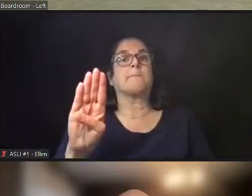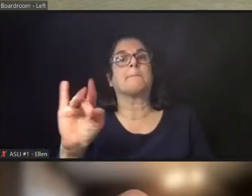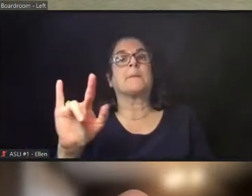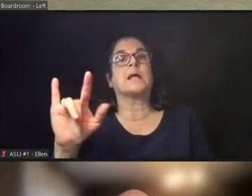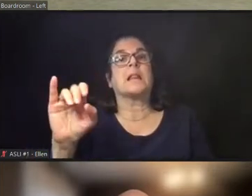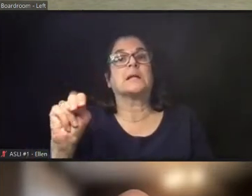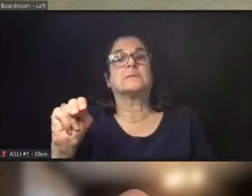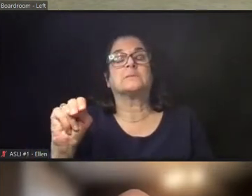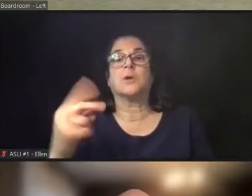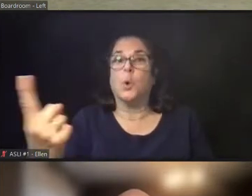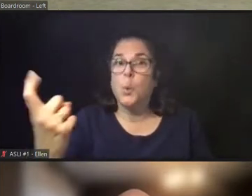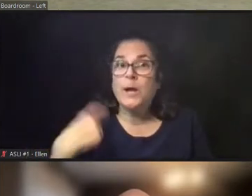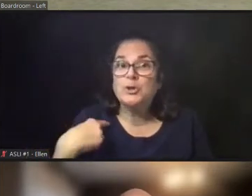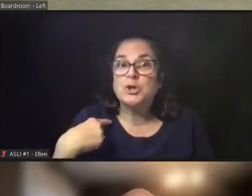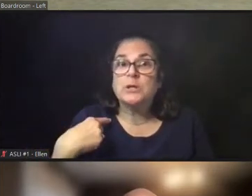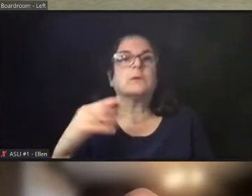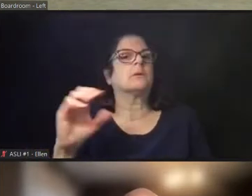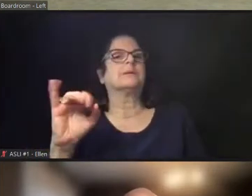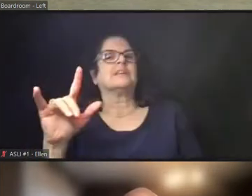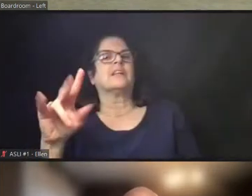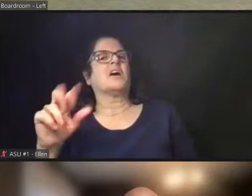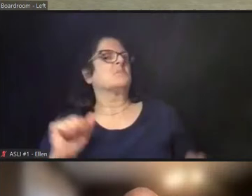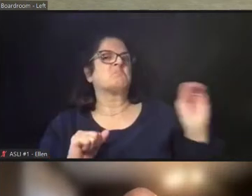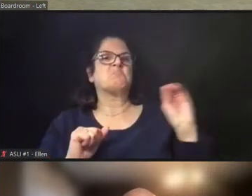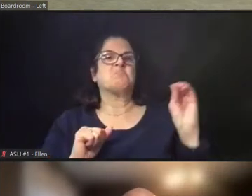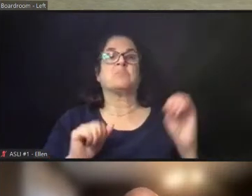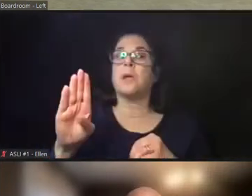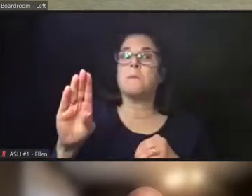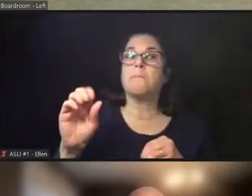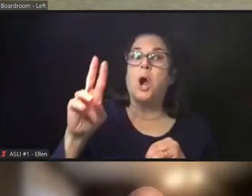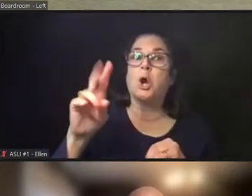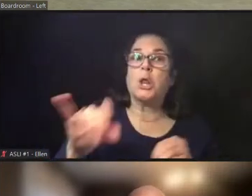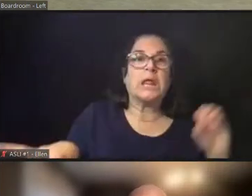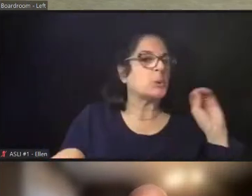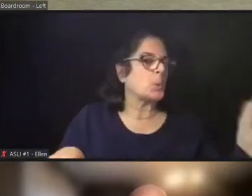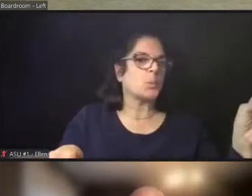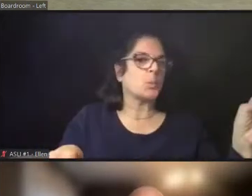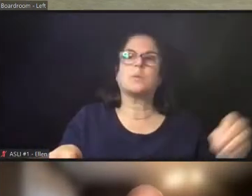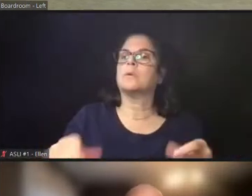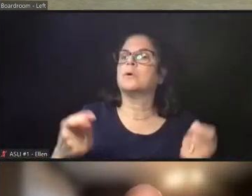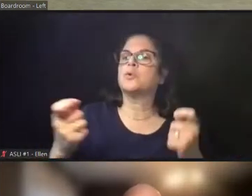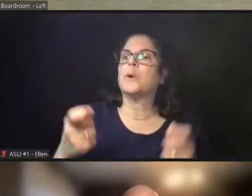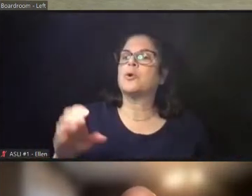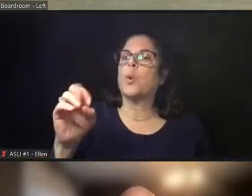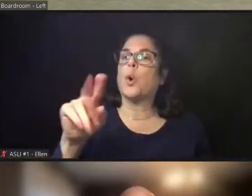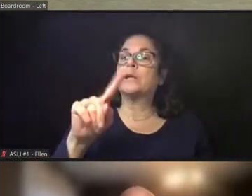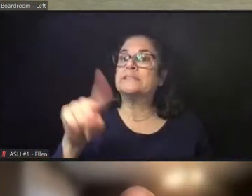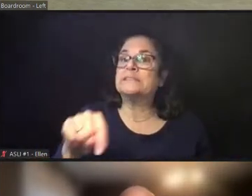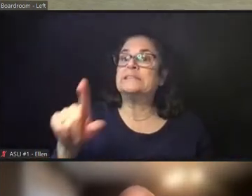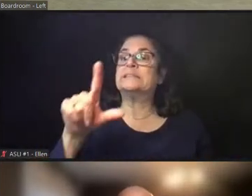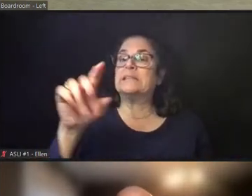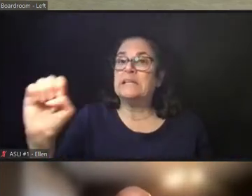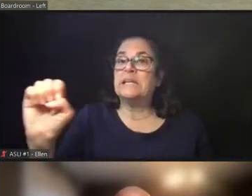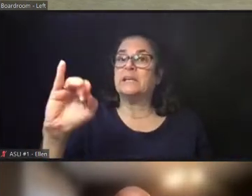I don't have a question. Barkley? No question. No question. Our Director Ortiz, Lee, or Jakes, any